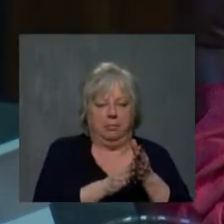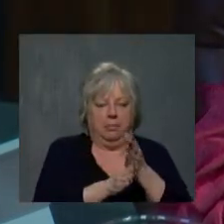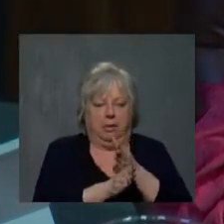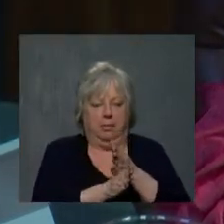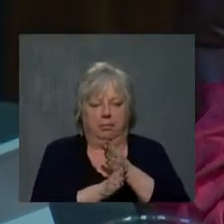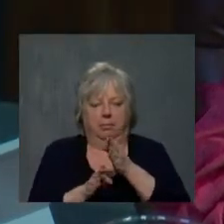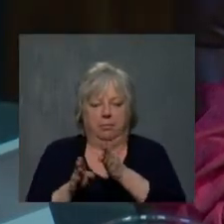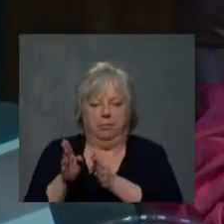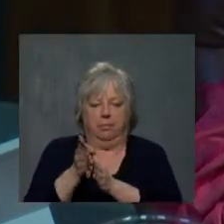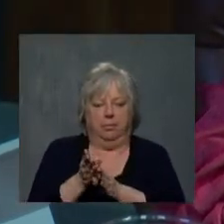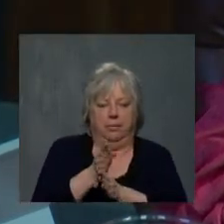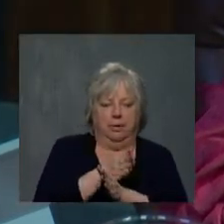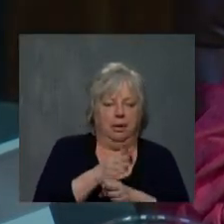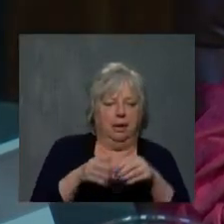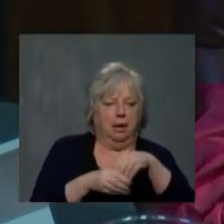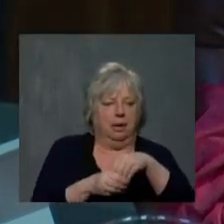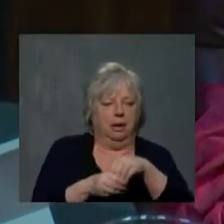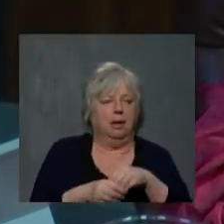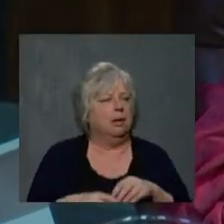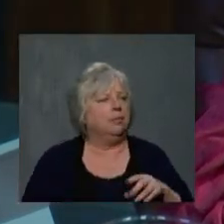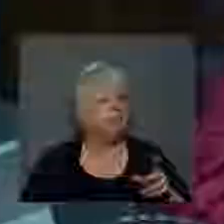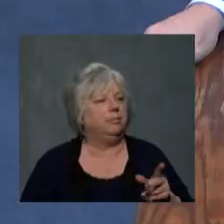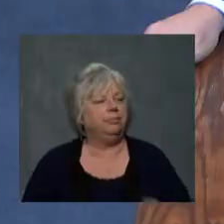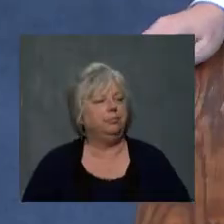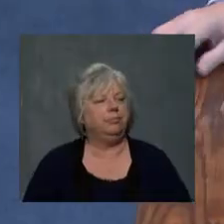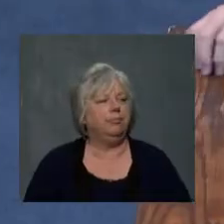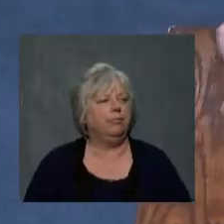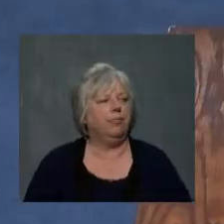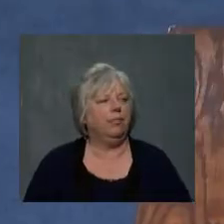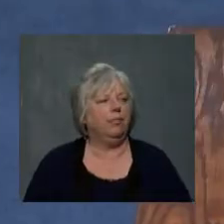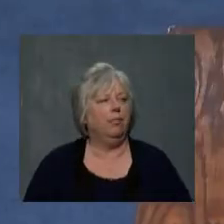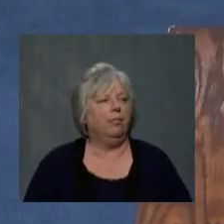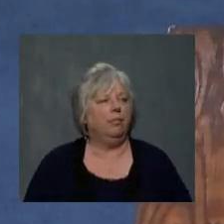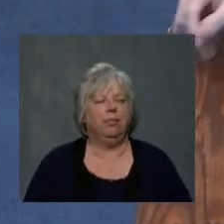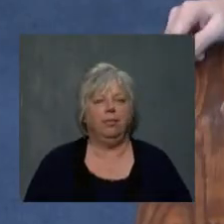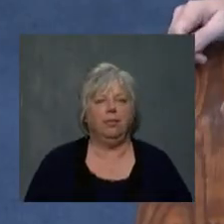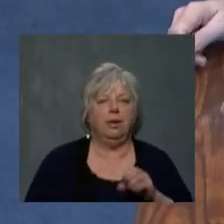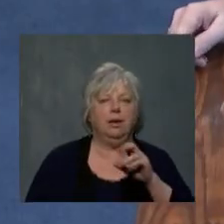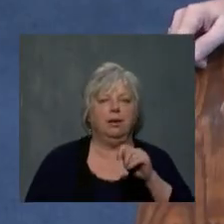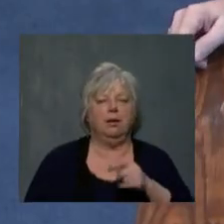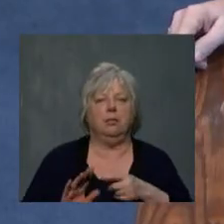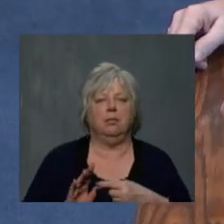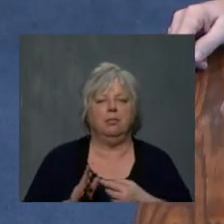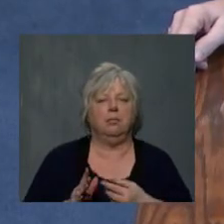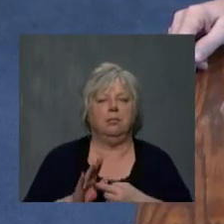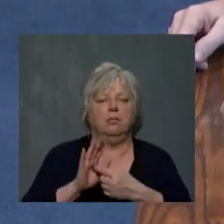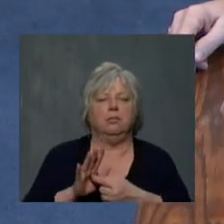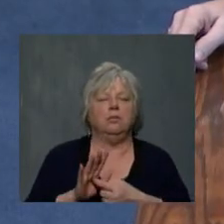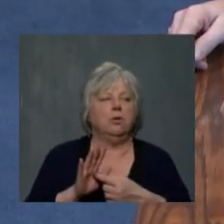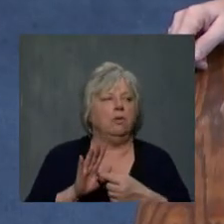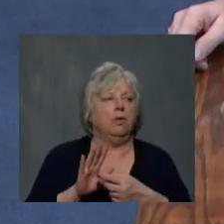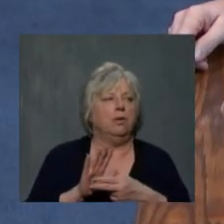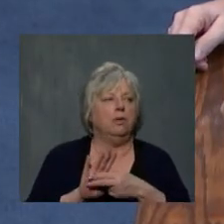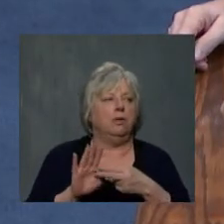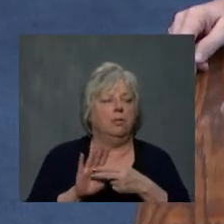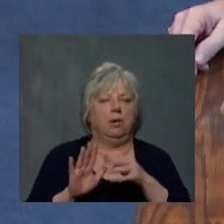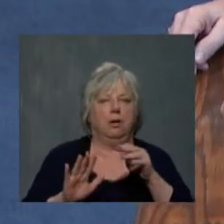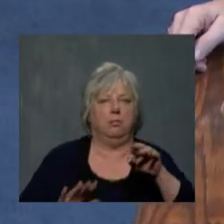What'd you say? See, the director asked about the adjacent. Scott, if you bring up the zoning map again, you kind of